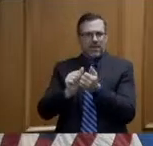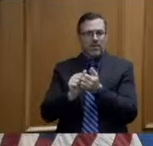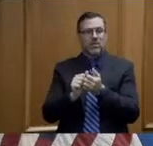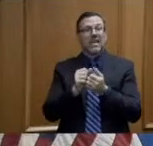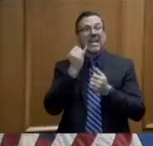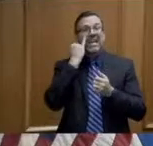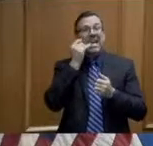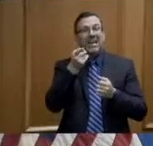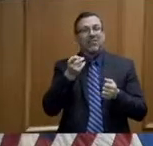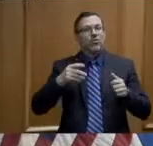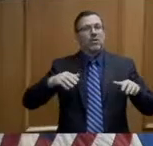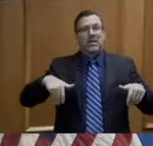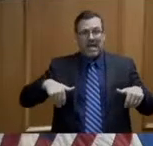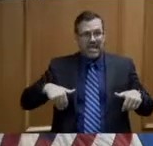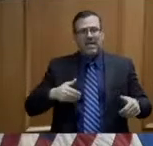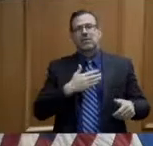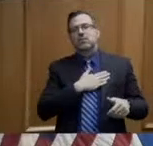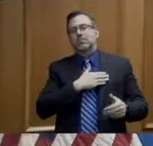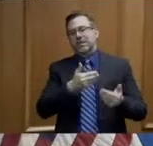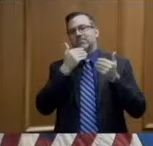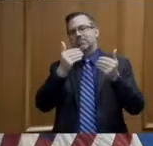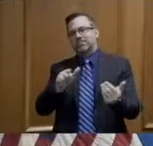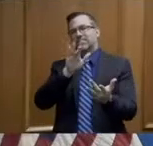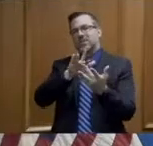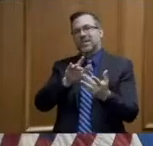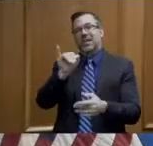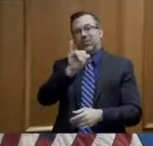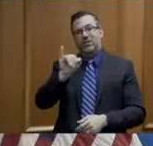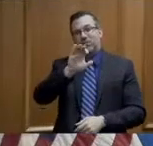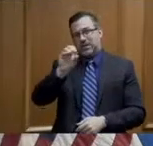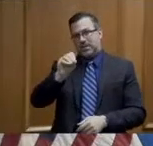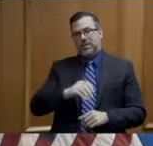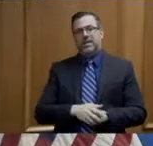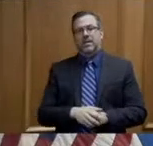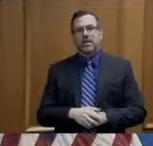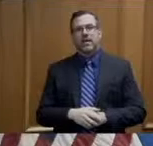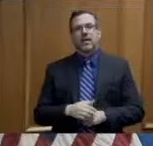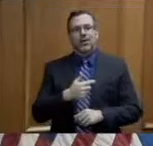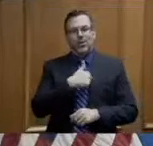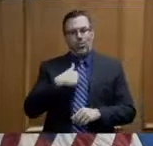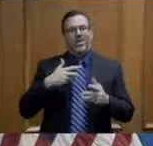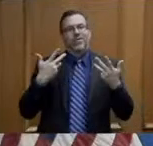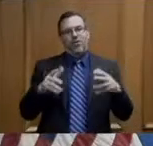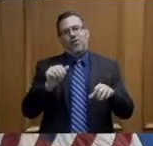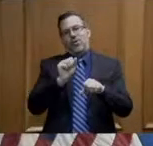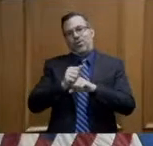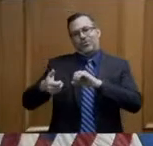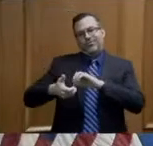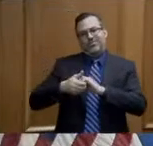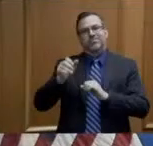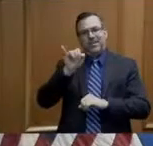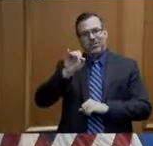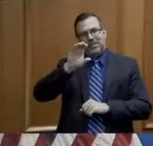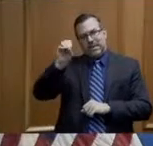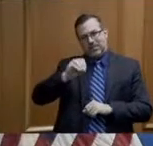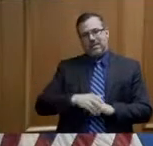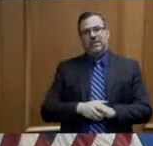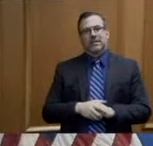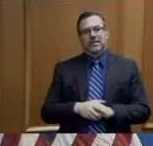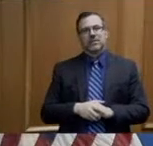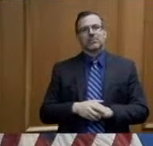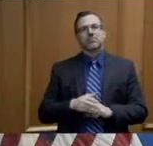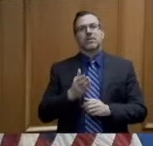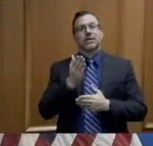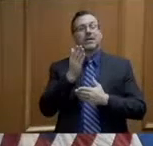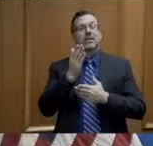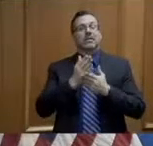your insurance company. Commissioner Minda and his team have already been working with insurance companies, and in the area there are a number of places where carriers already